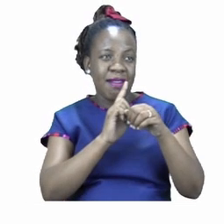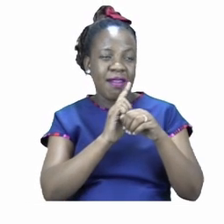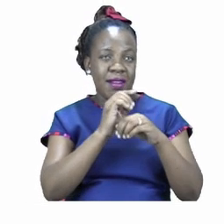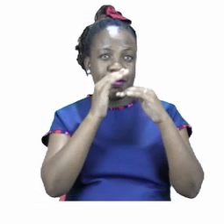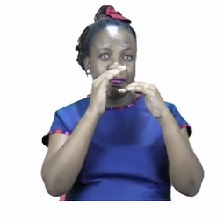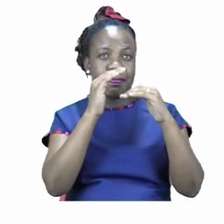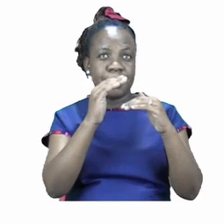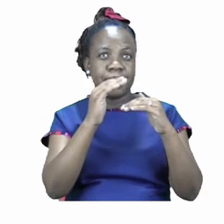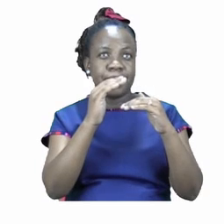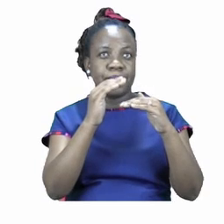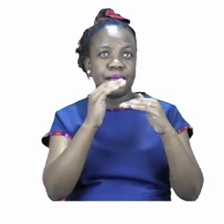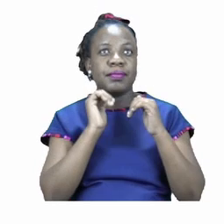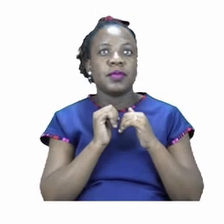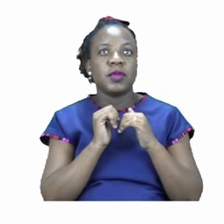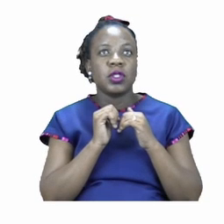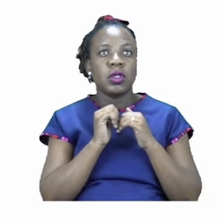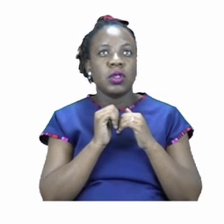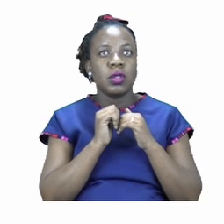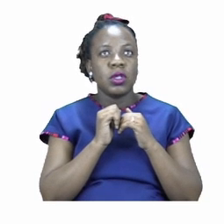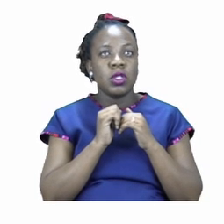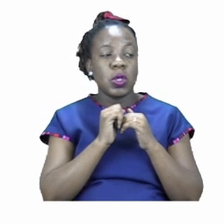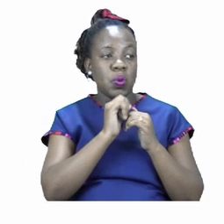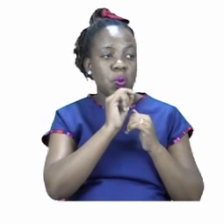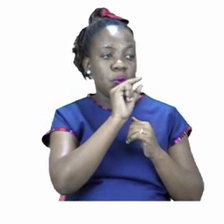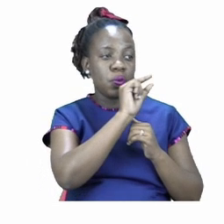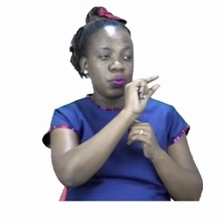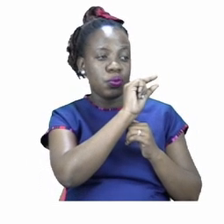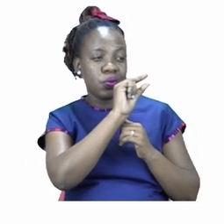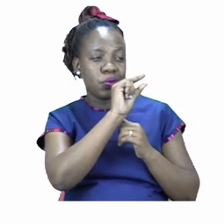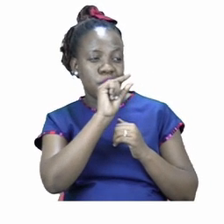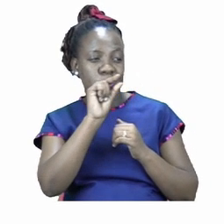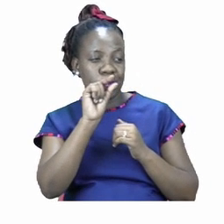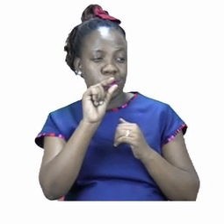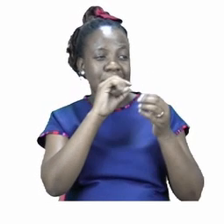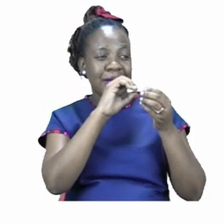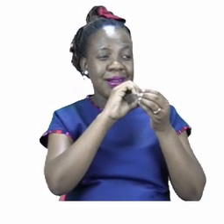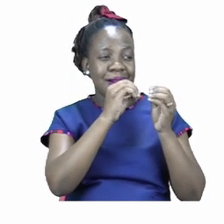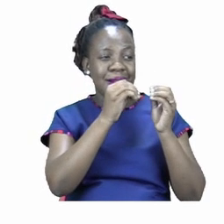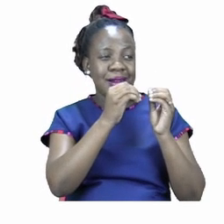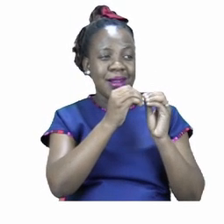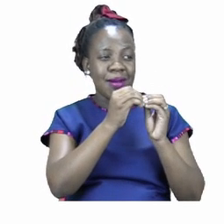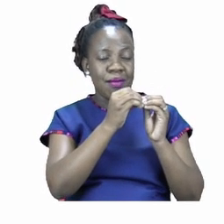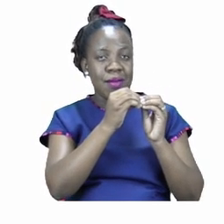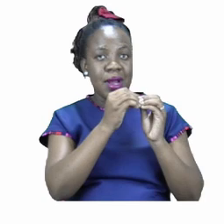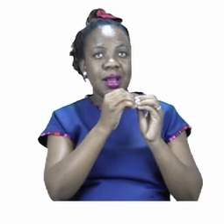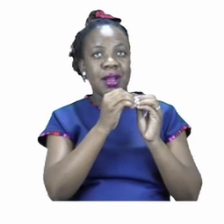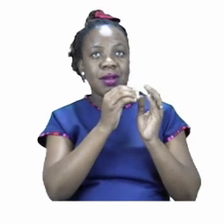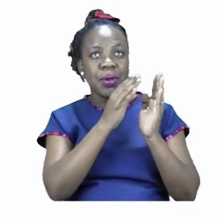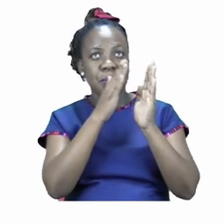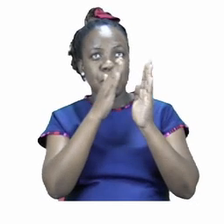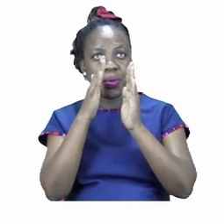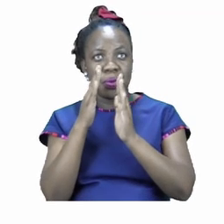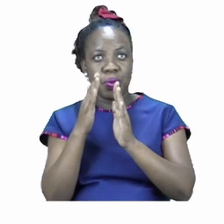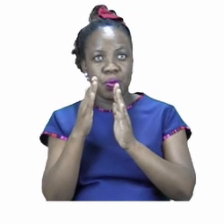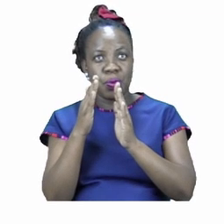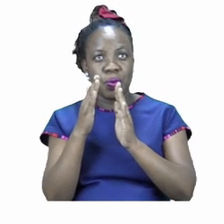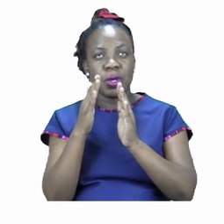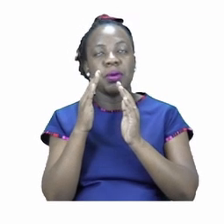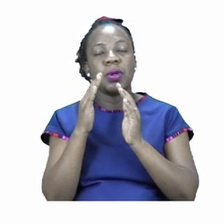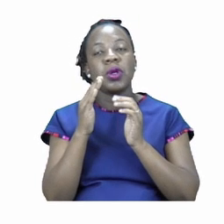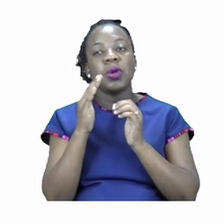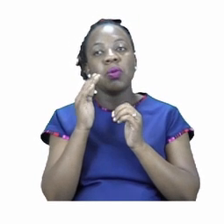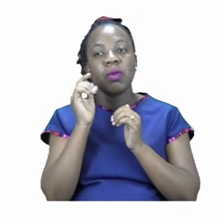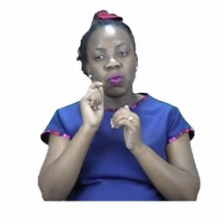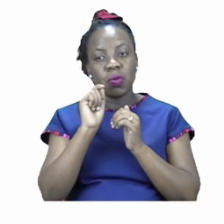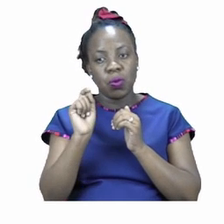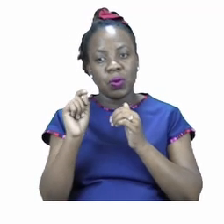write the numbers as they are in numbers. Then the second one is asking us to write them in